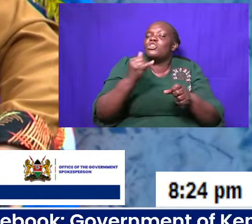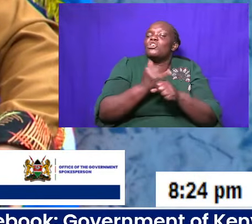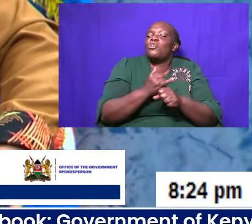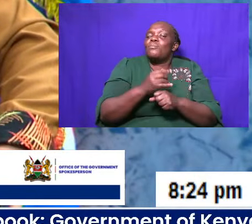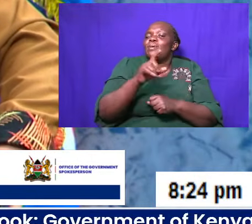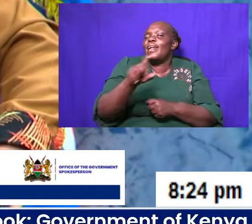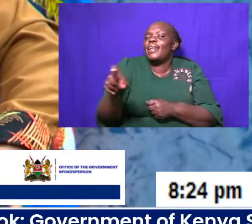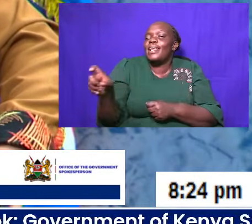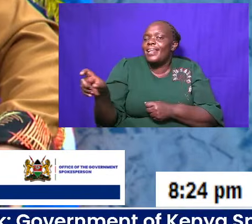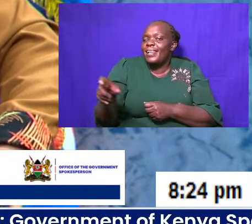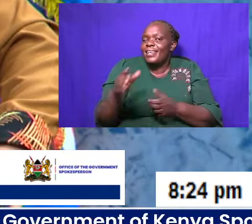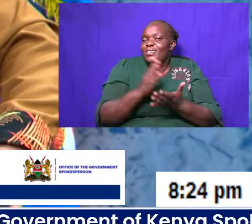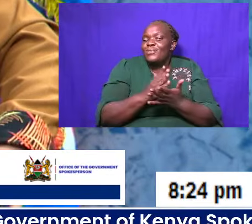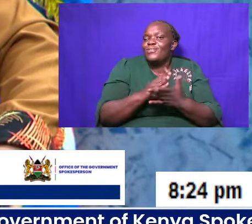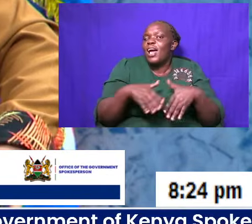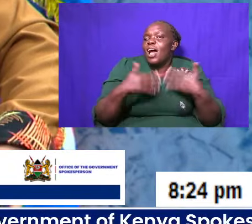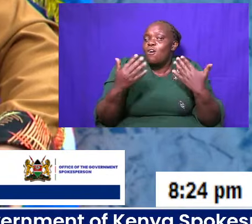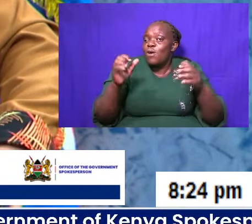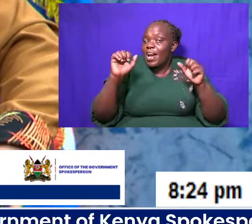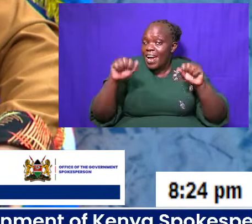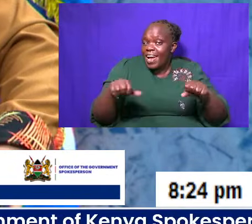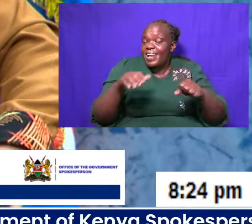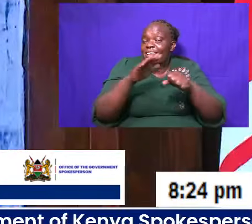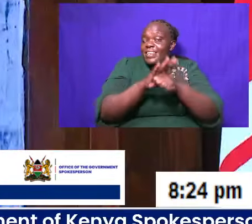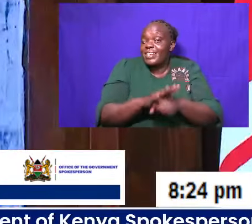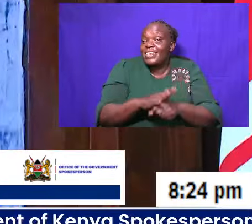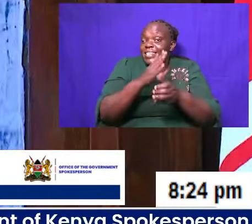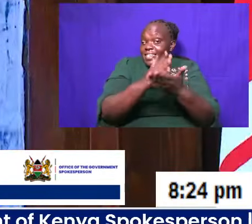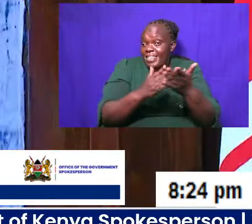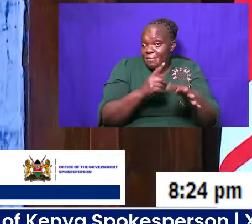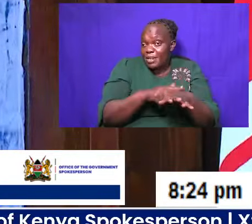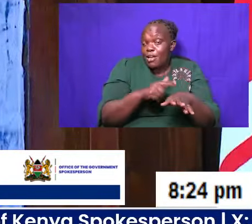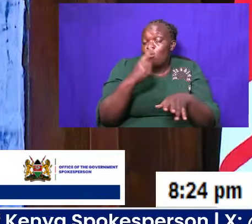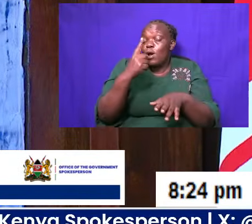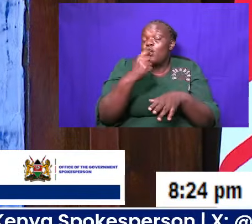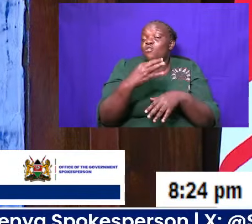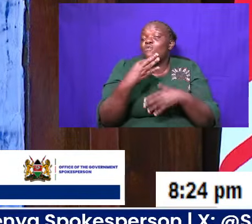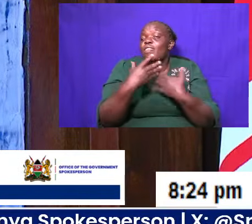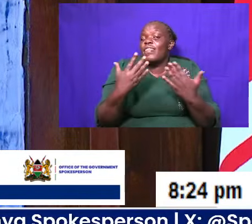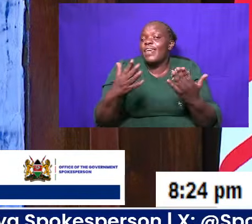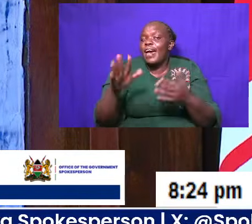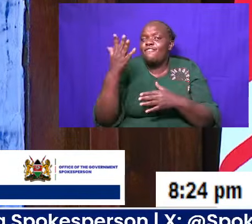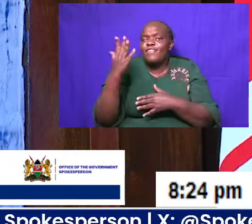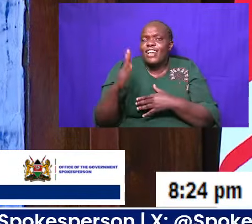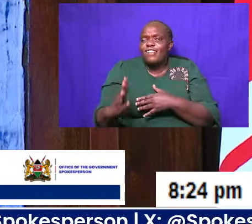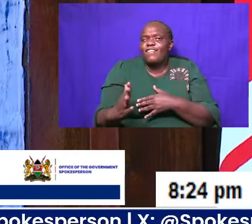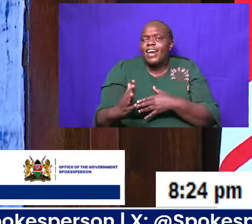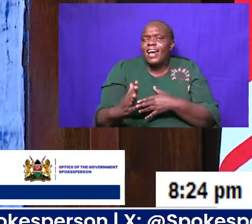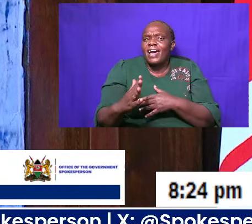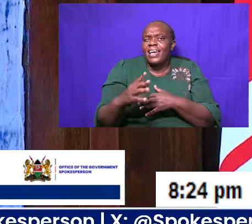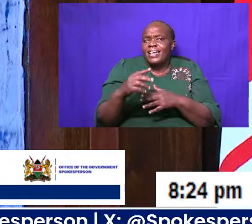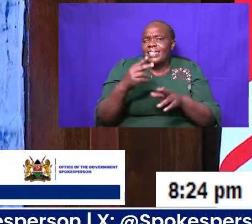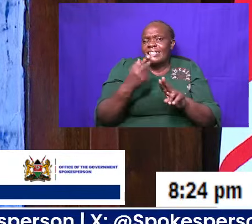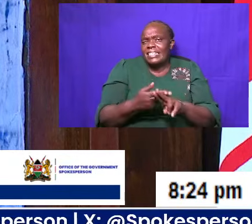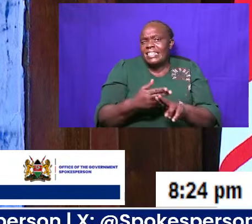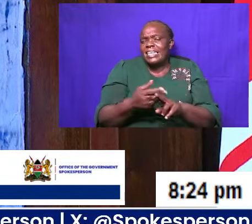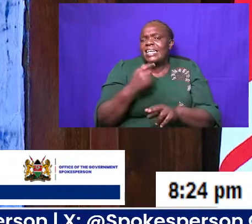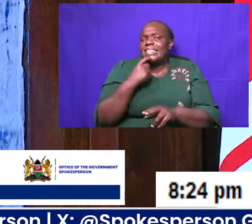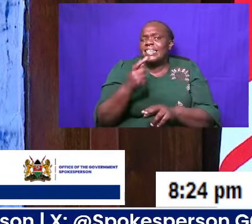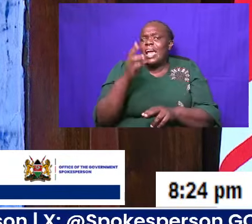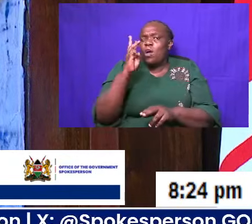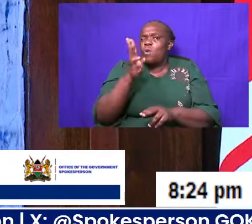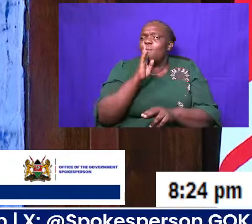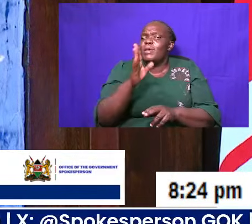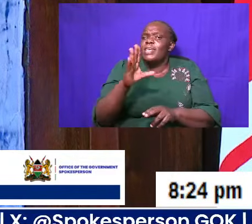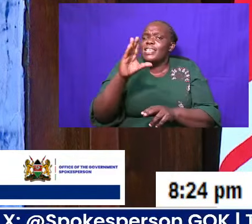You know how it can be intimidating to go for it. It can be intimidating, but one of the things I have never said I will be a CEO. I